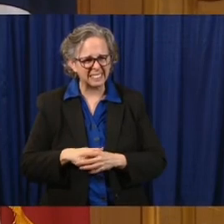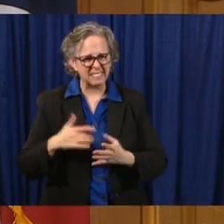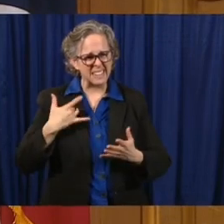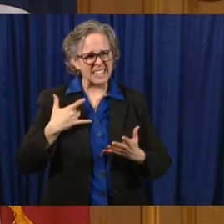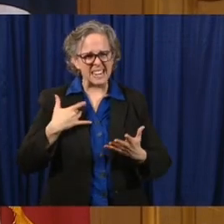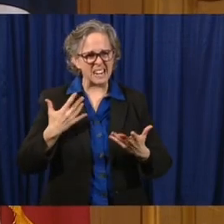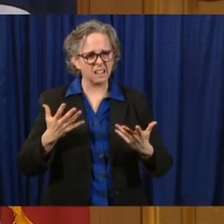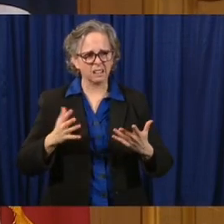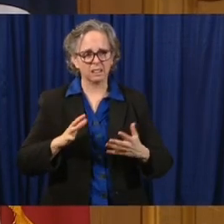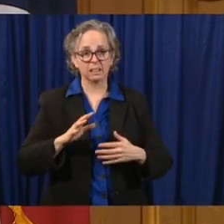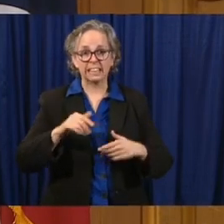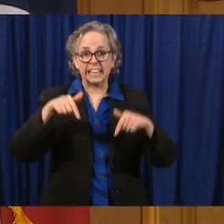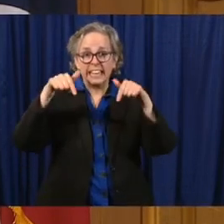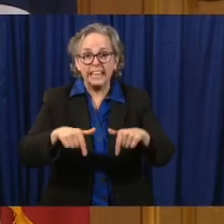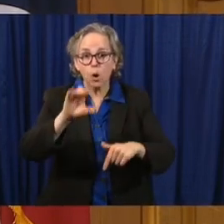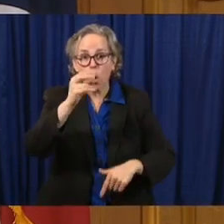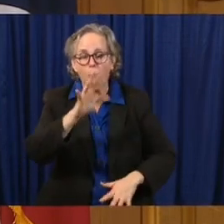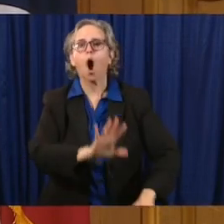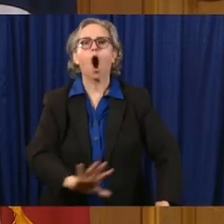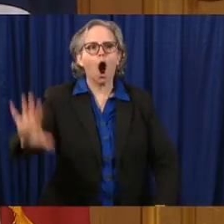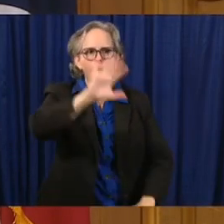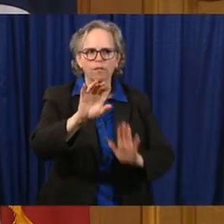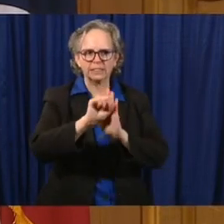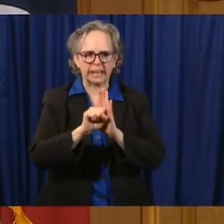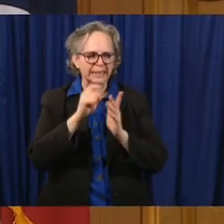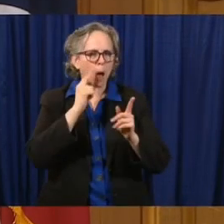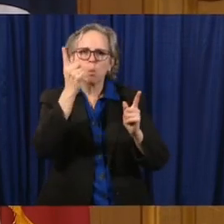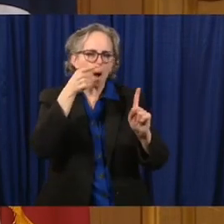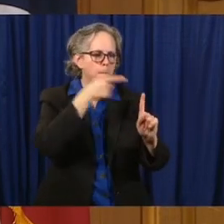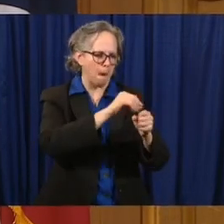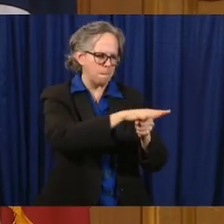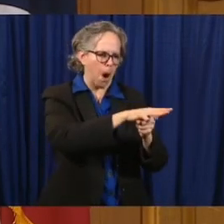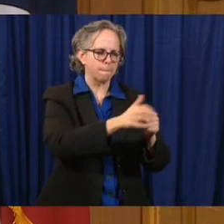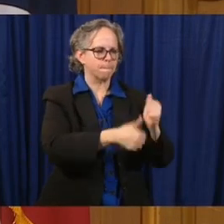call. The challenge is that